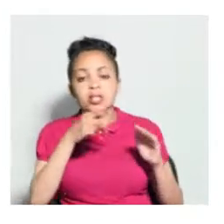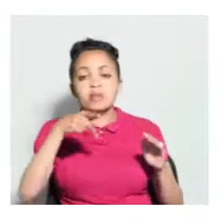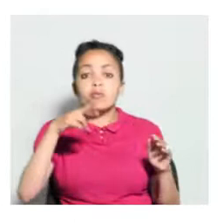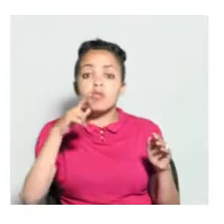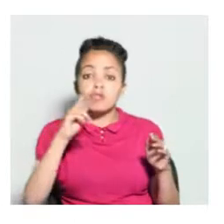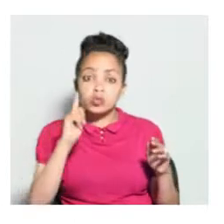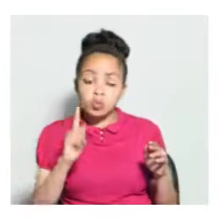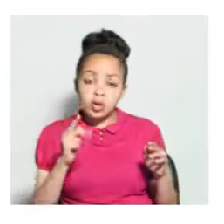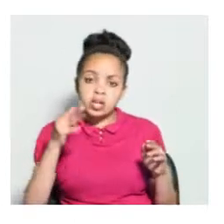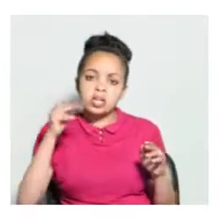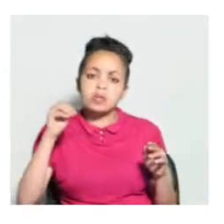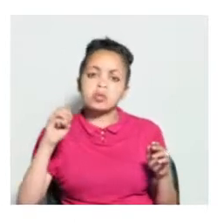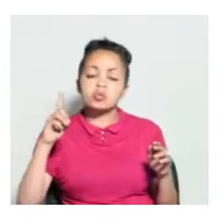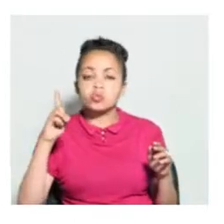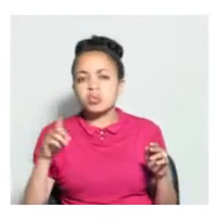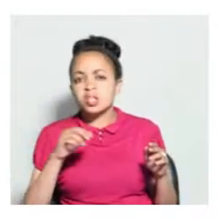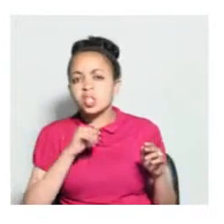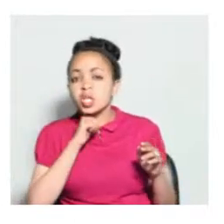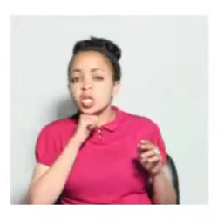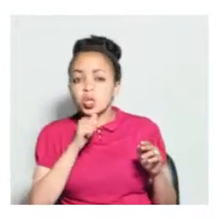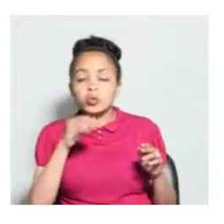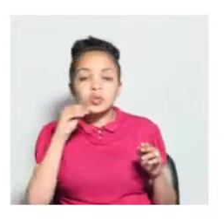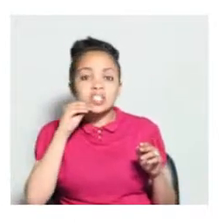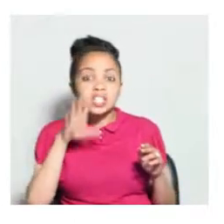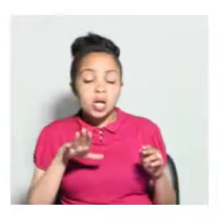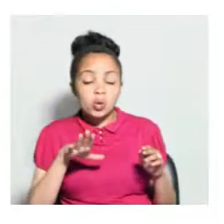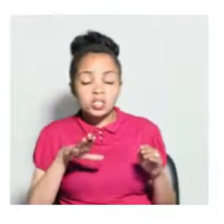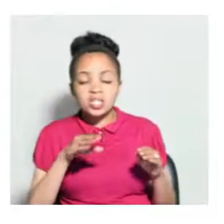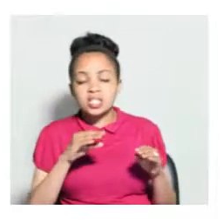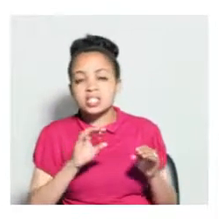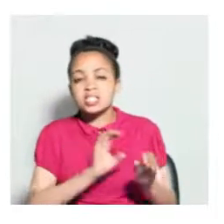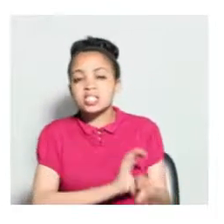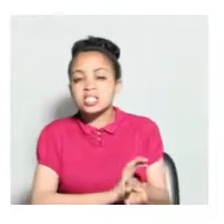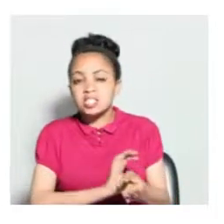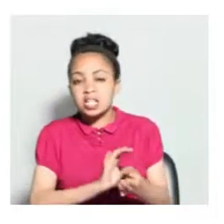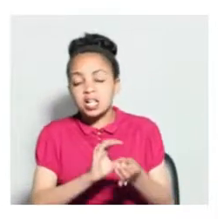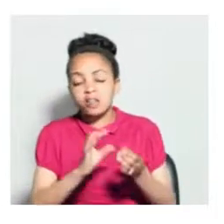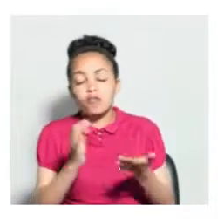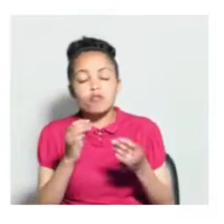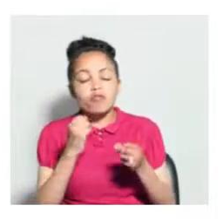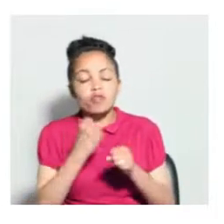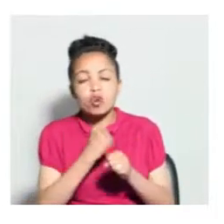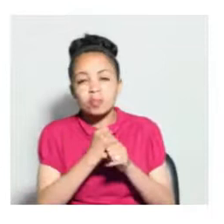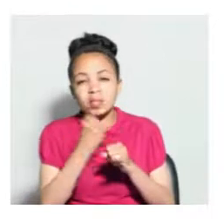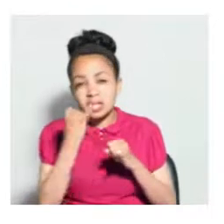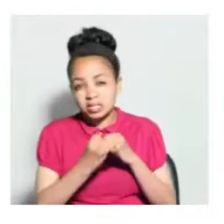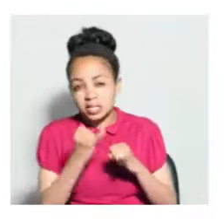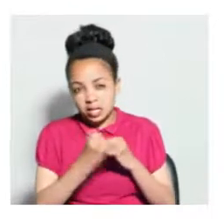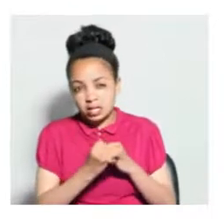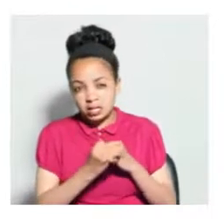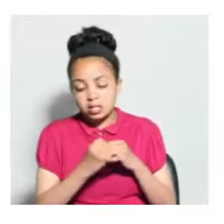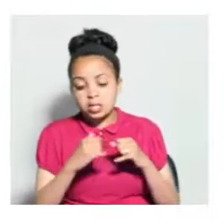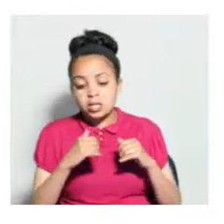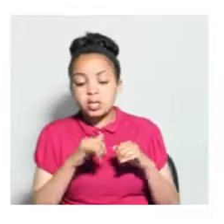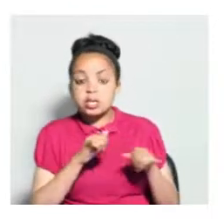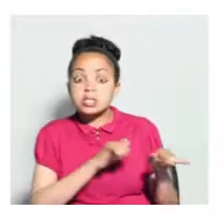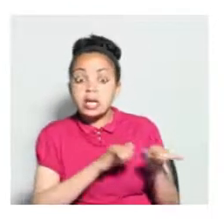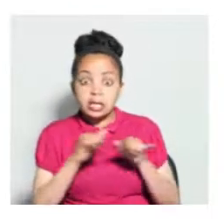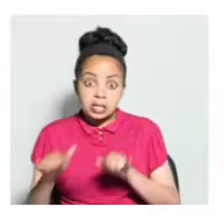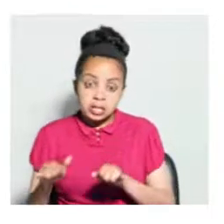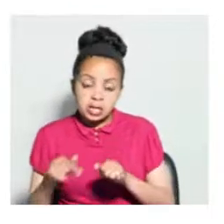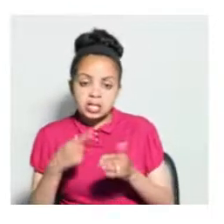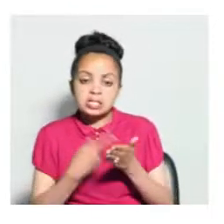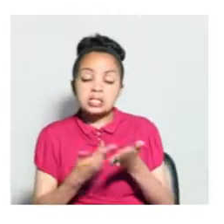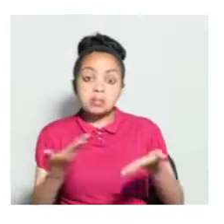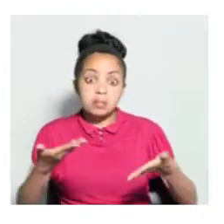of meiosis 1. None of the daughter cell formed at the end of telophase 2 is identical.